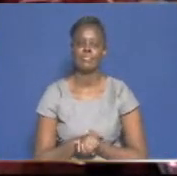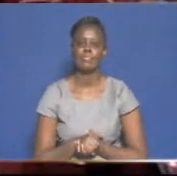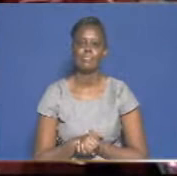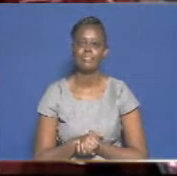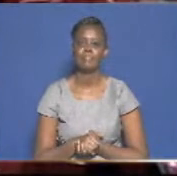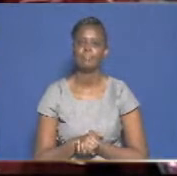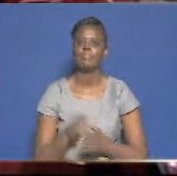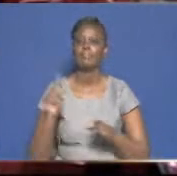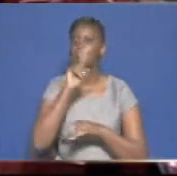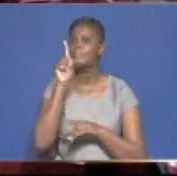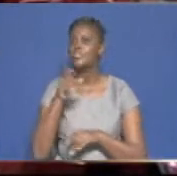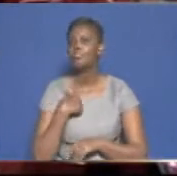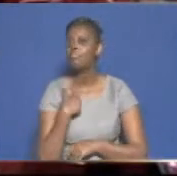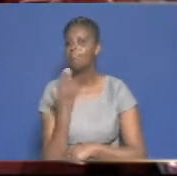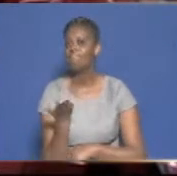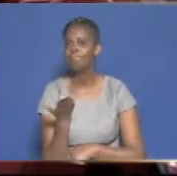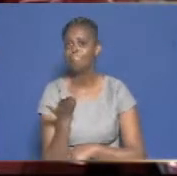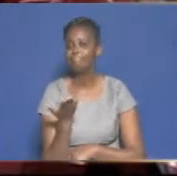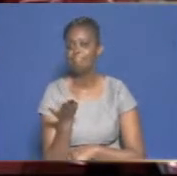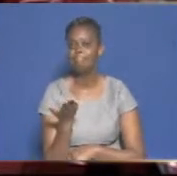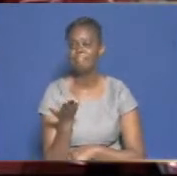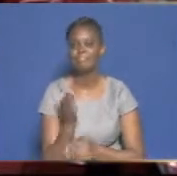There is no question.